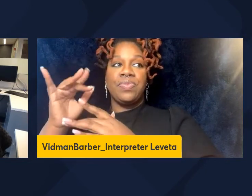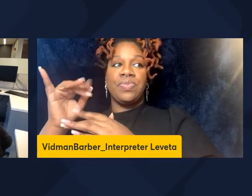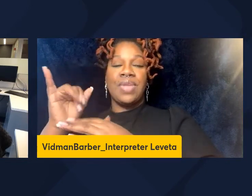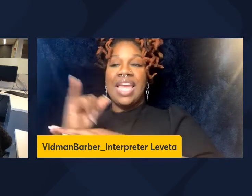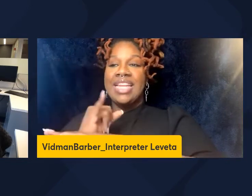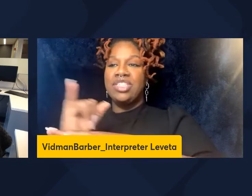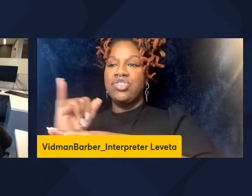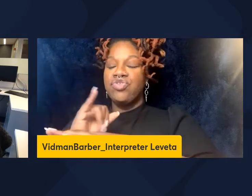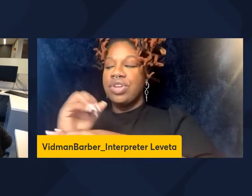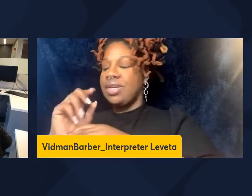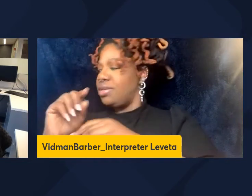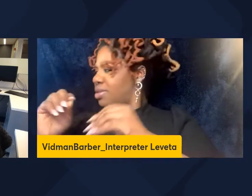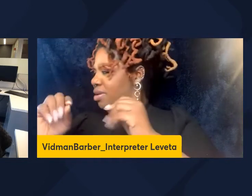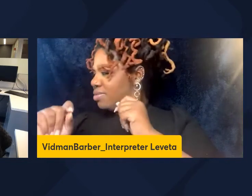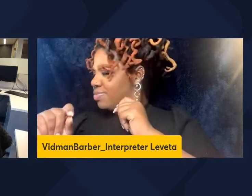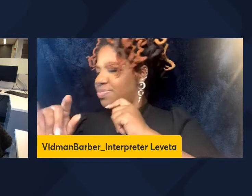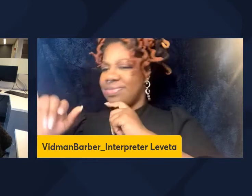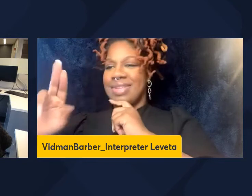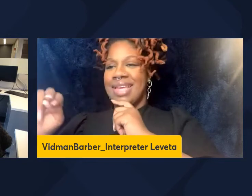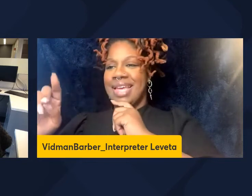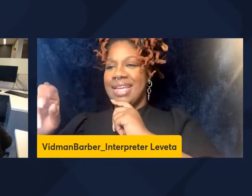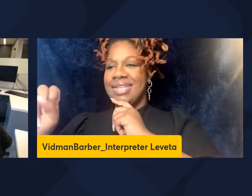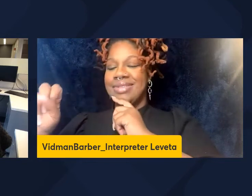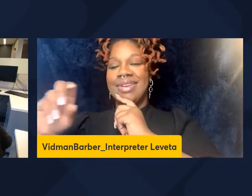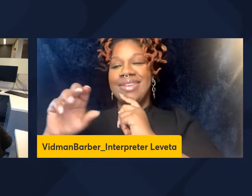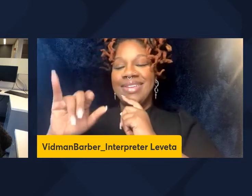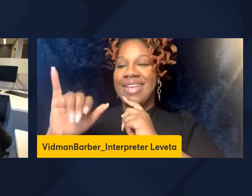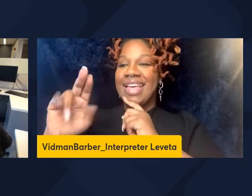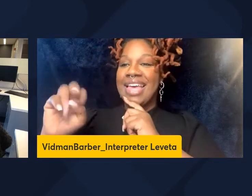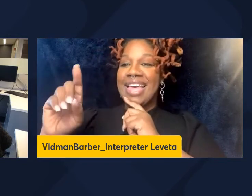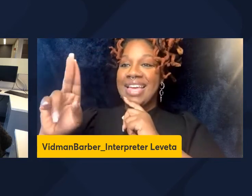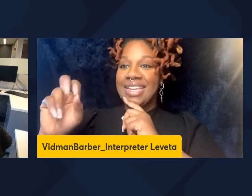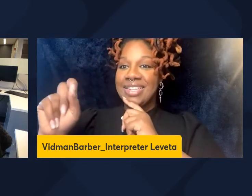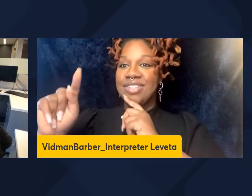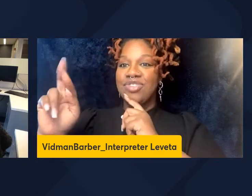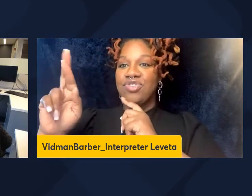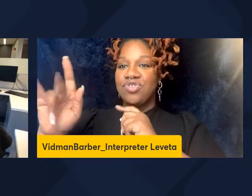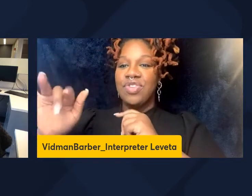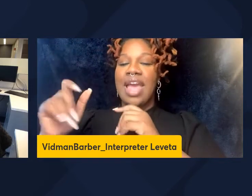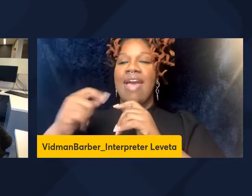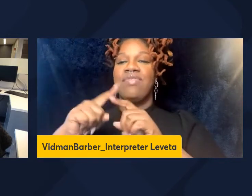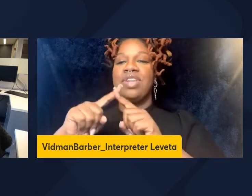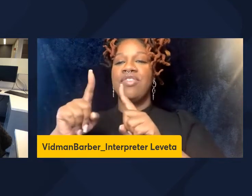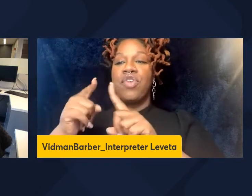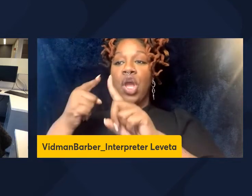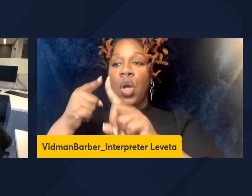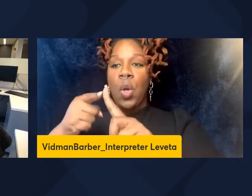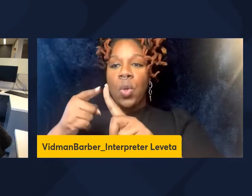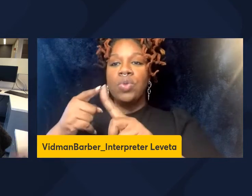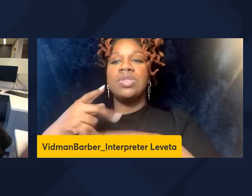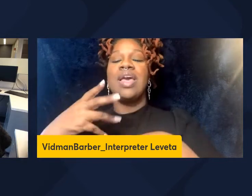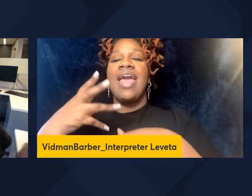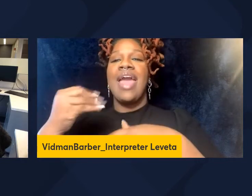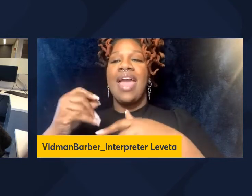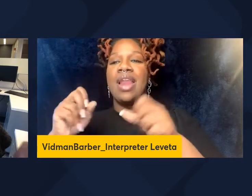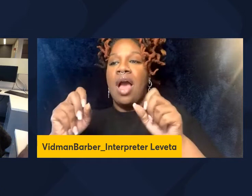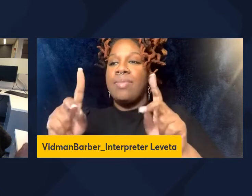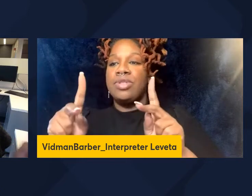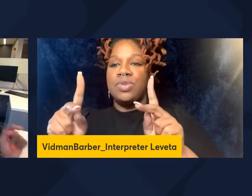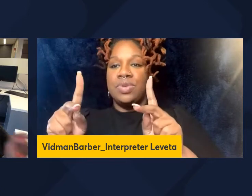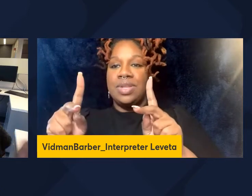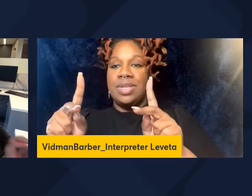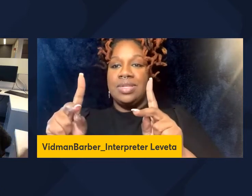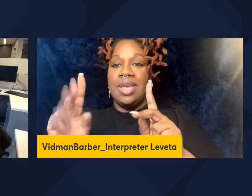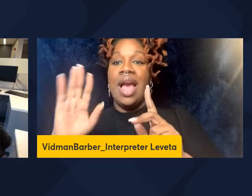of goals, and a different set of what can you do and what can you accomplish. And I've really appreciated that opportunity to say, that's my